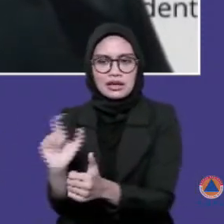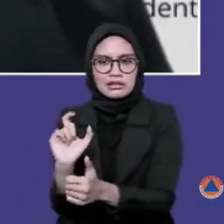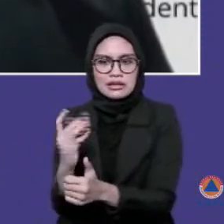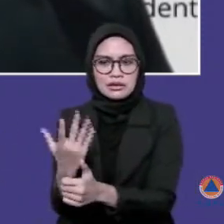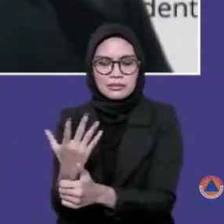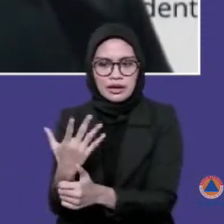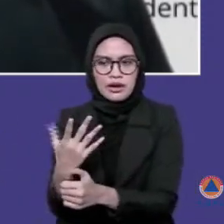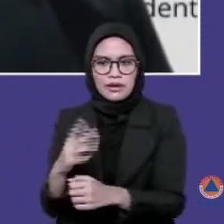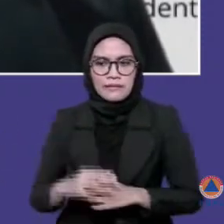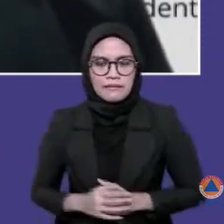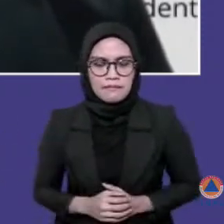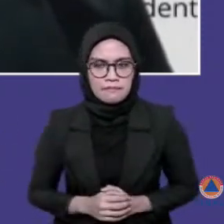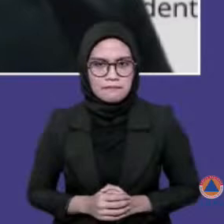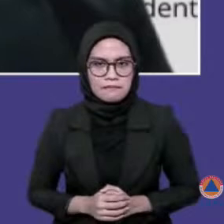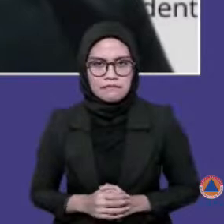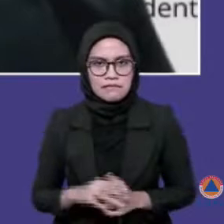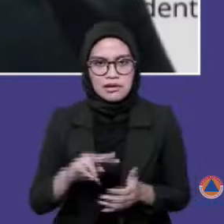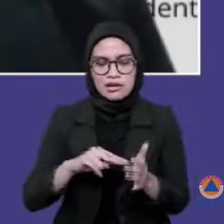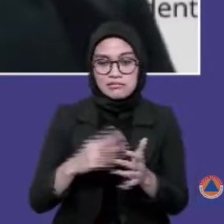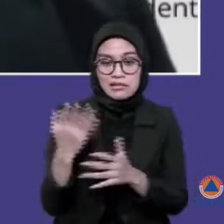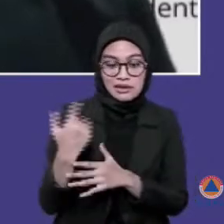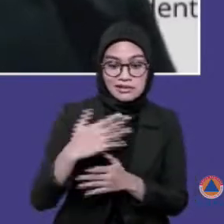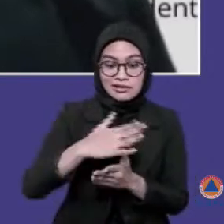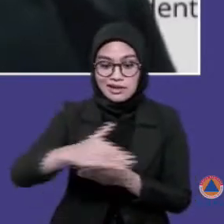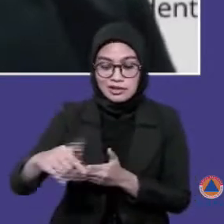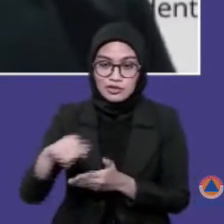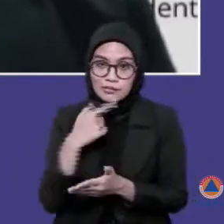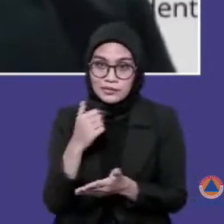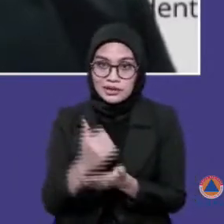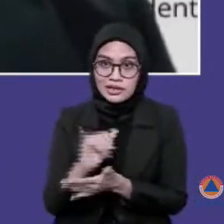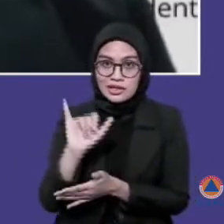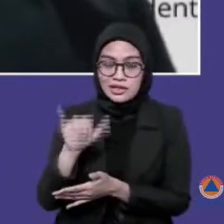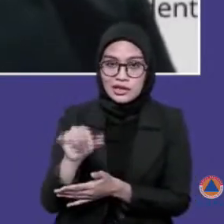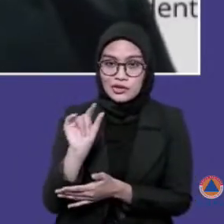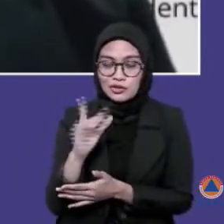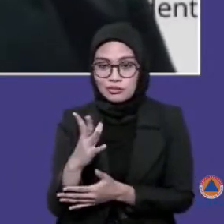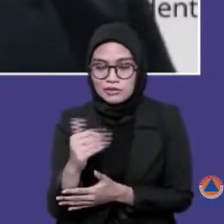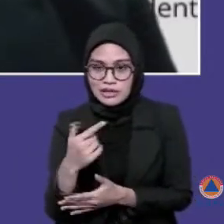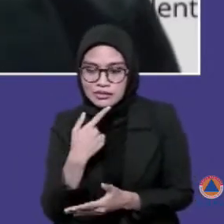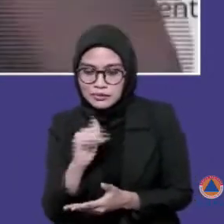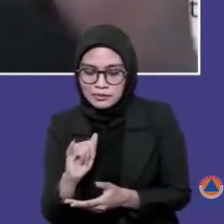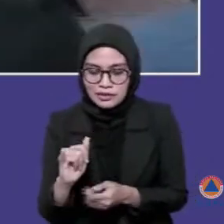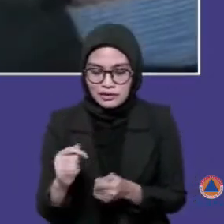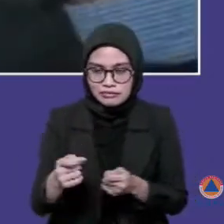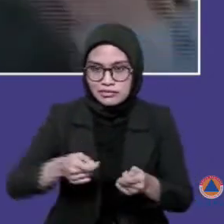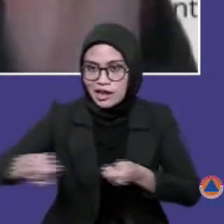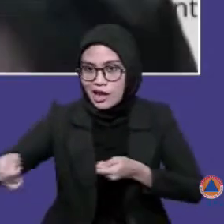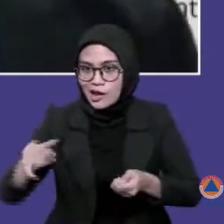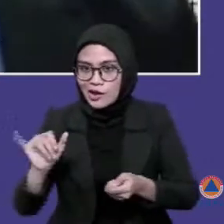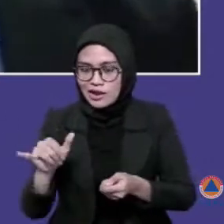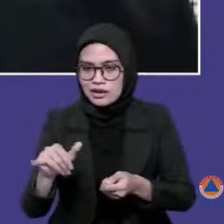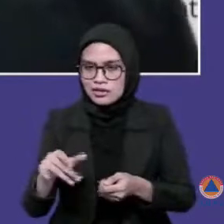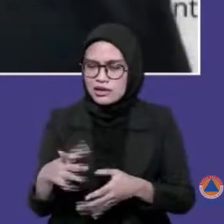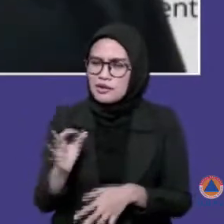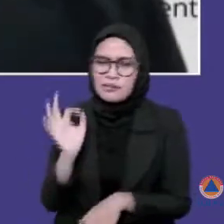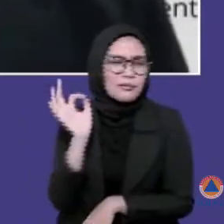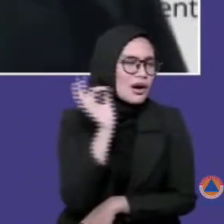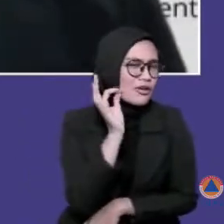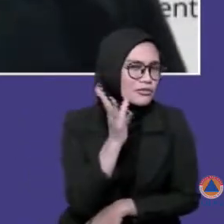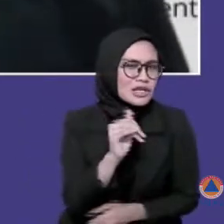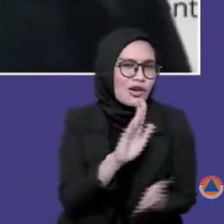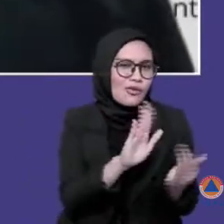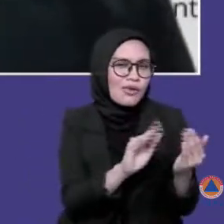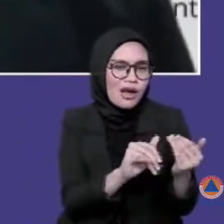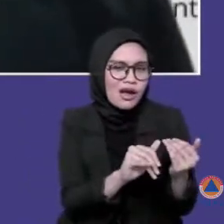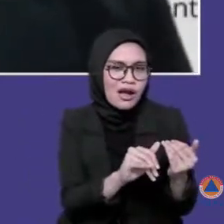just wondered if that's something you're able to comment on. Can you repeat the last part?